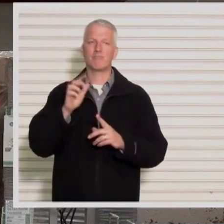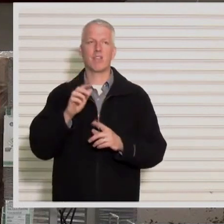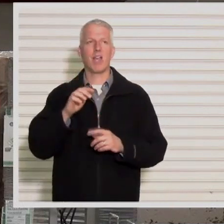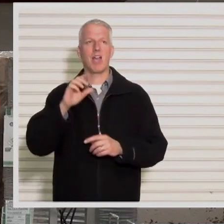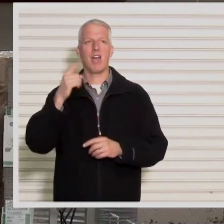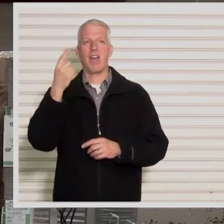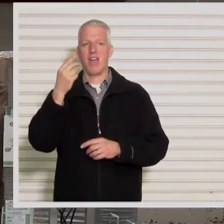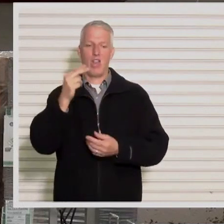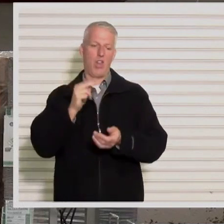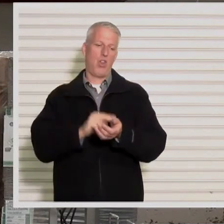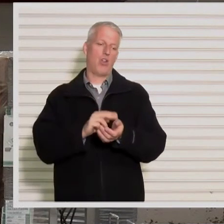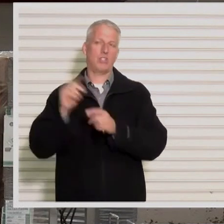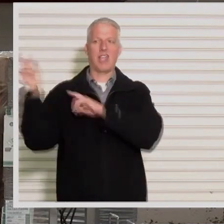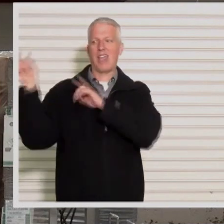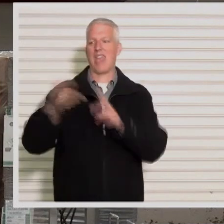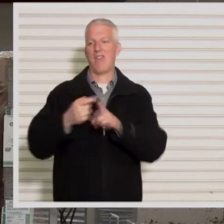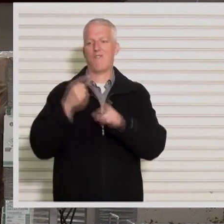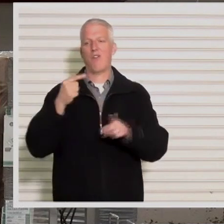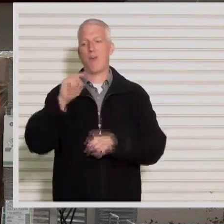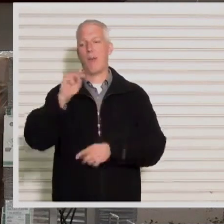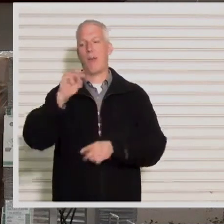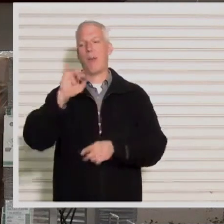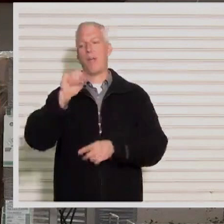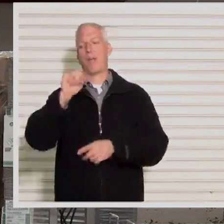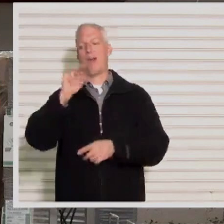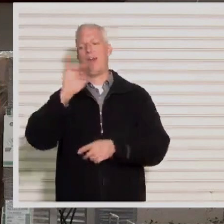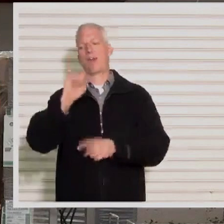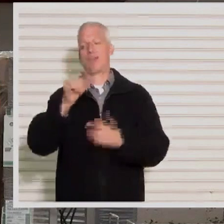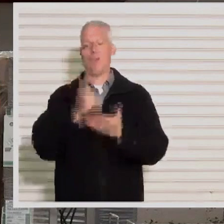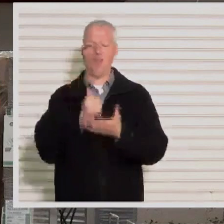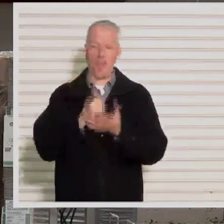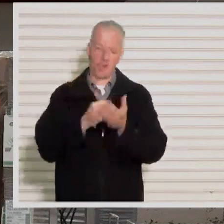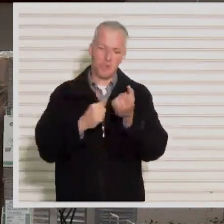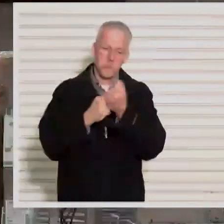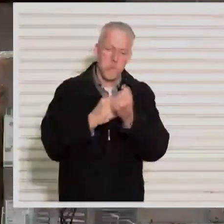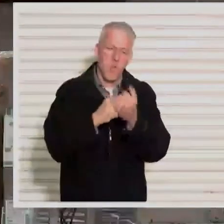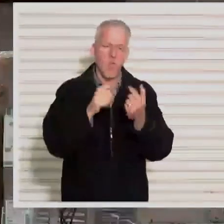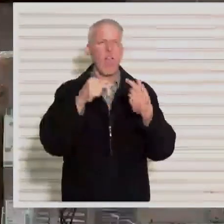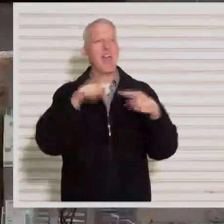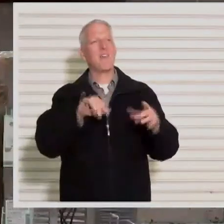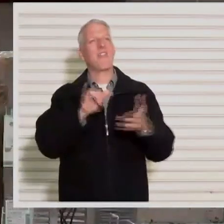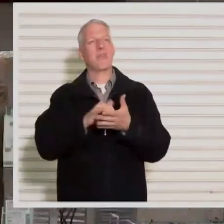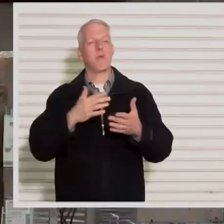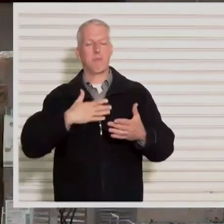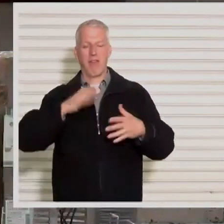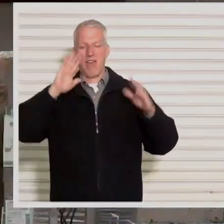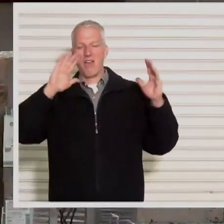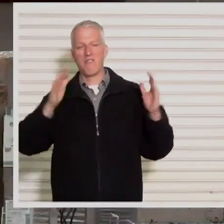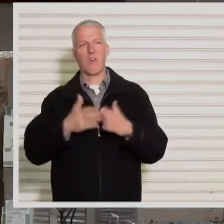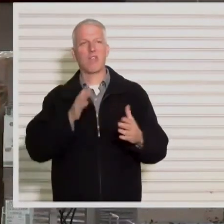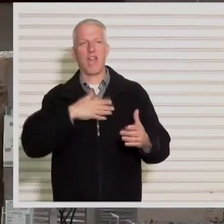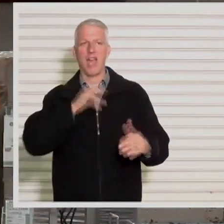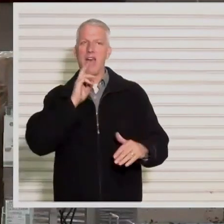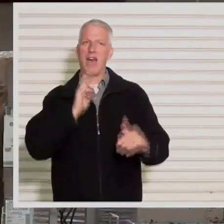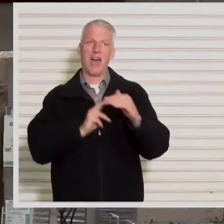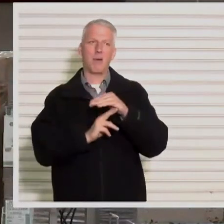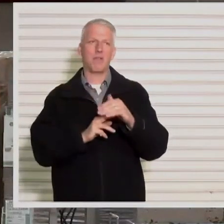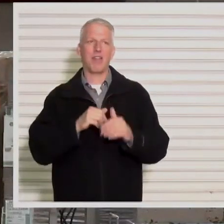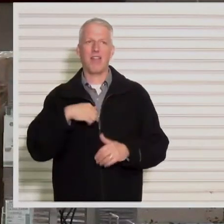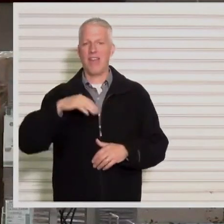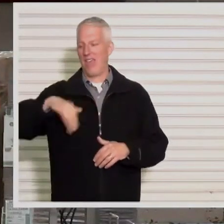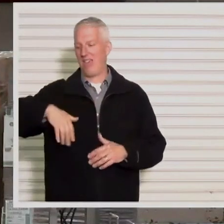way from Miami to help support those efforts. That's been my focus this morning. Humbly, I submit I have not